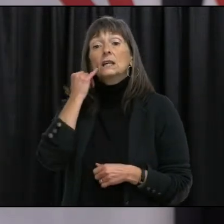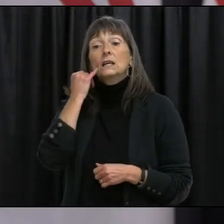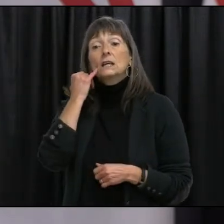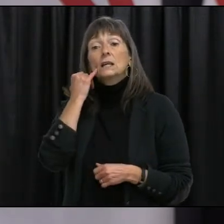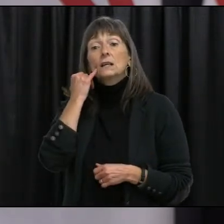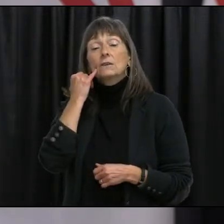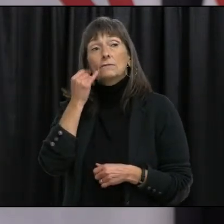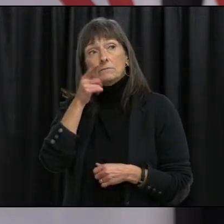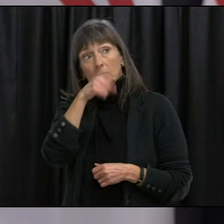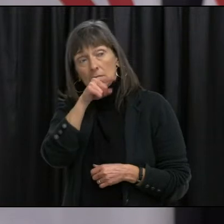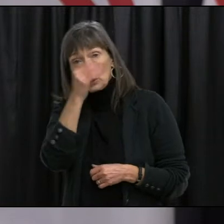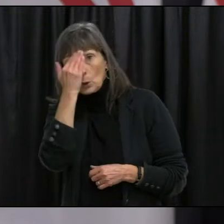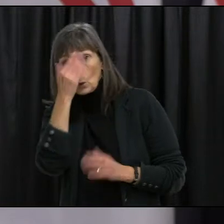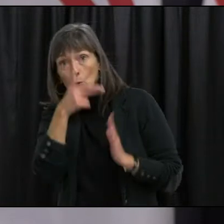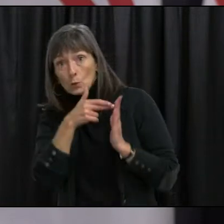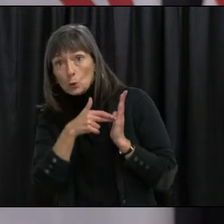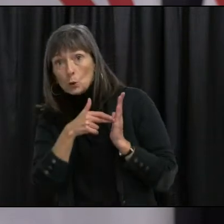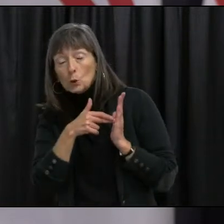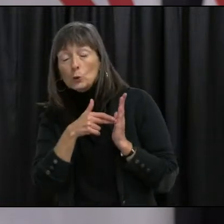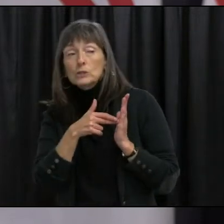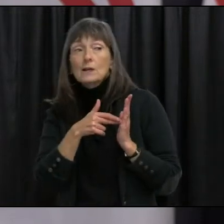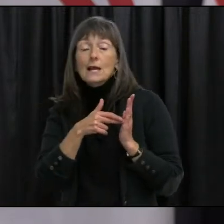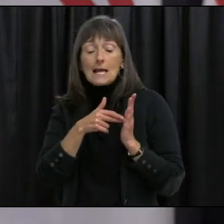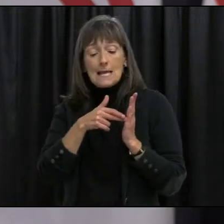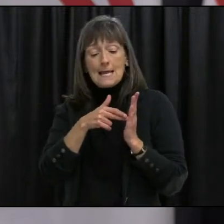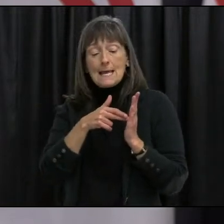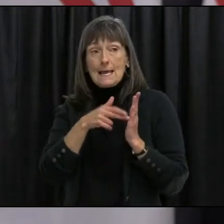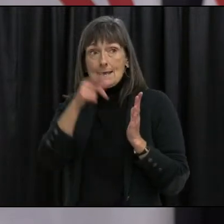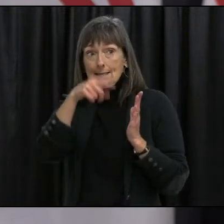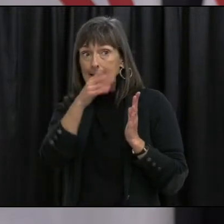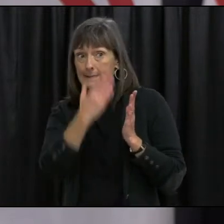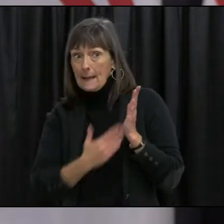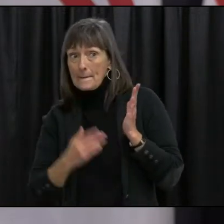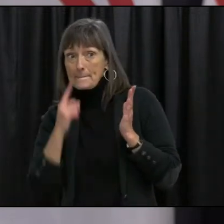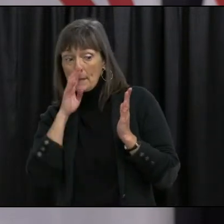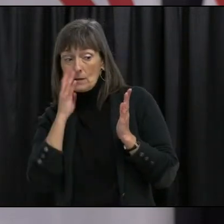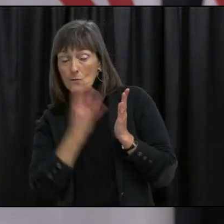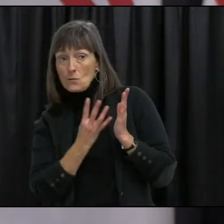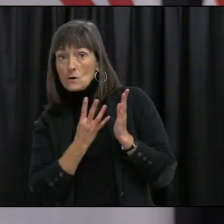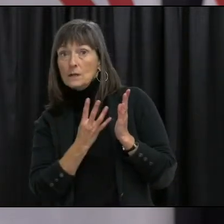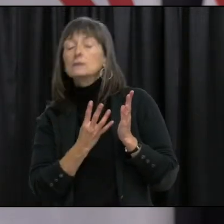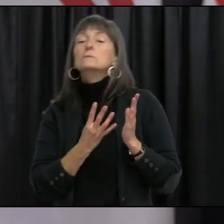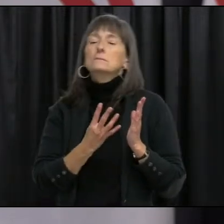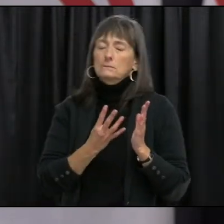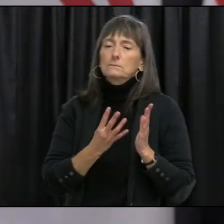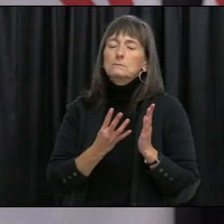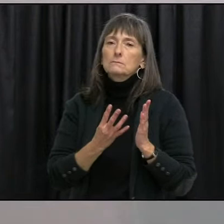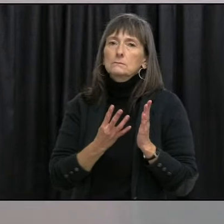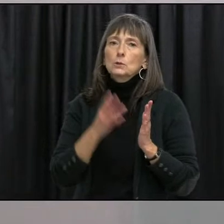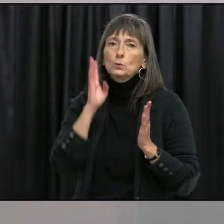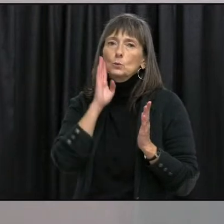the rules and choose not to follow them, there will be consequences.